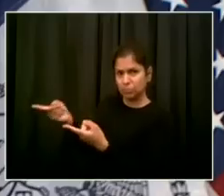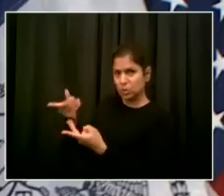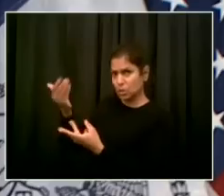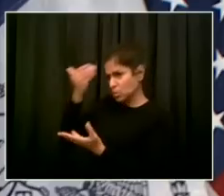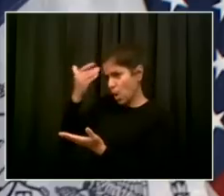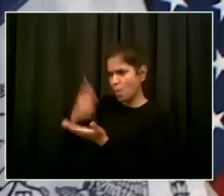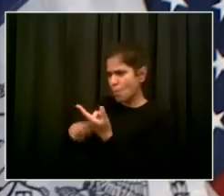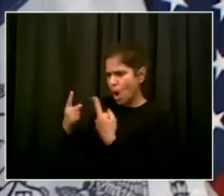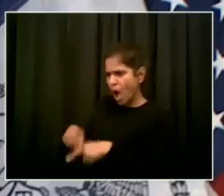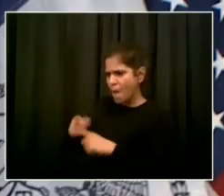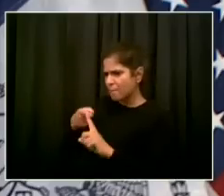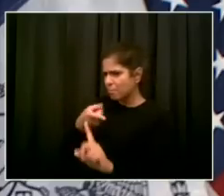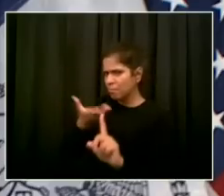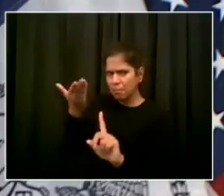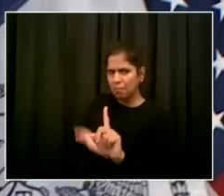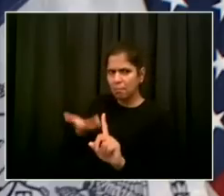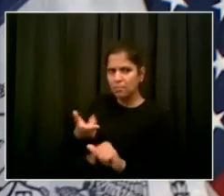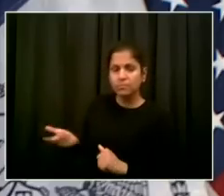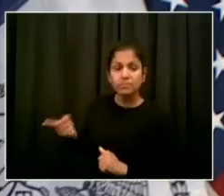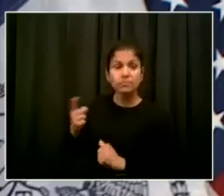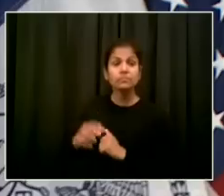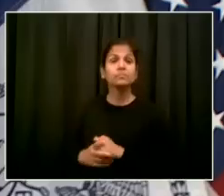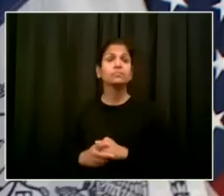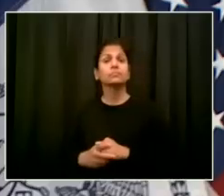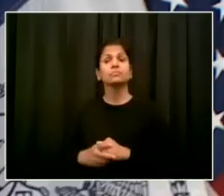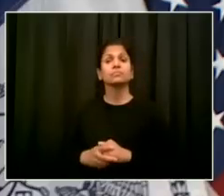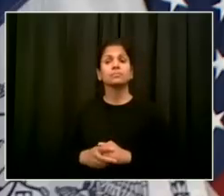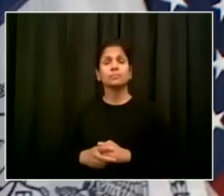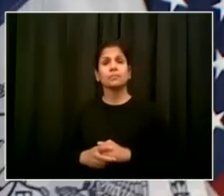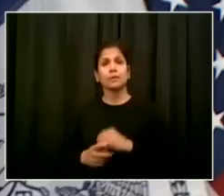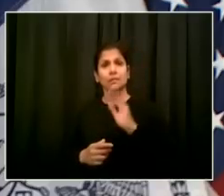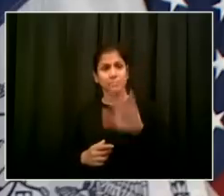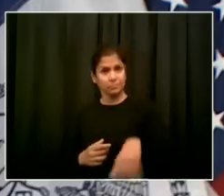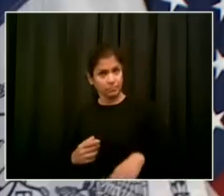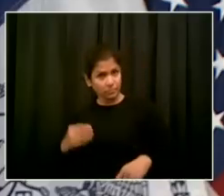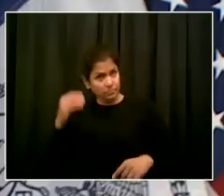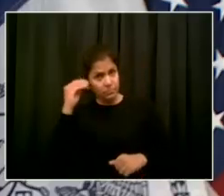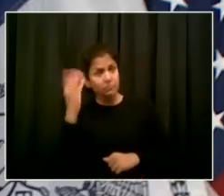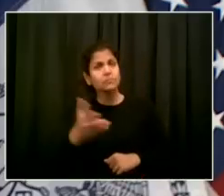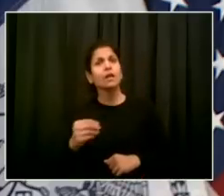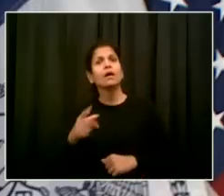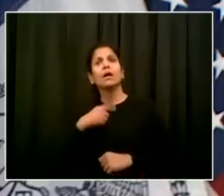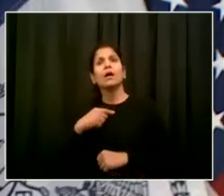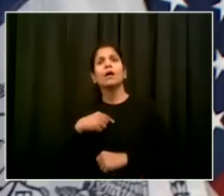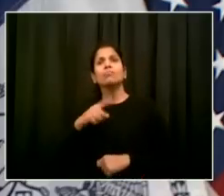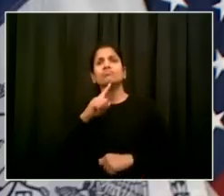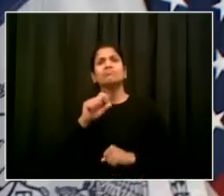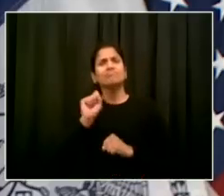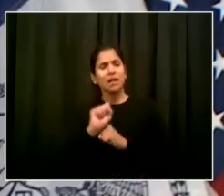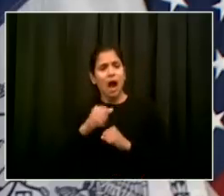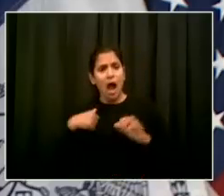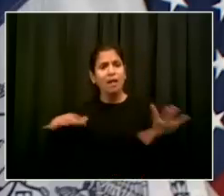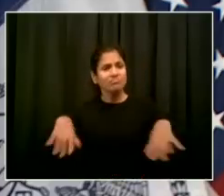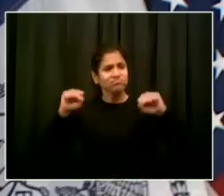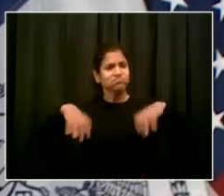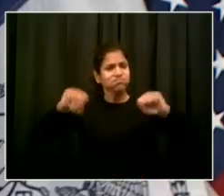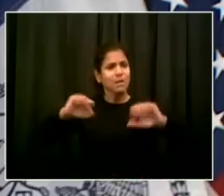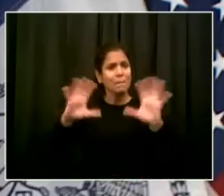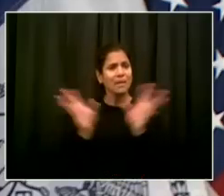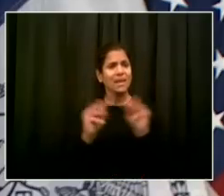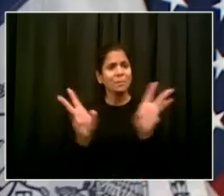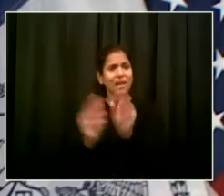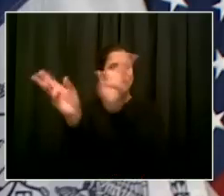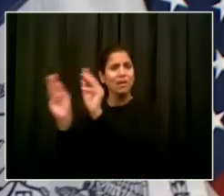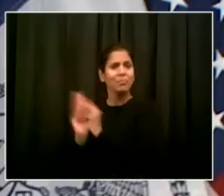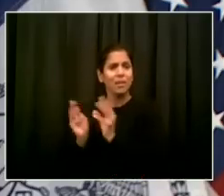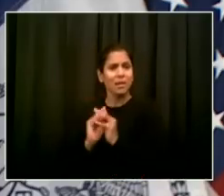after the press conference based on your question to clarify once and for all if this is something that the city could proceed on, or because